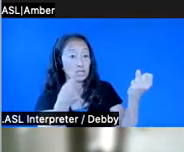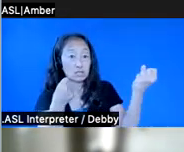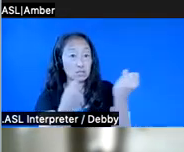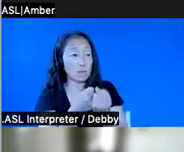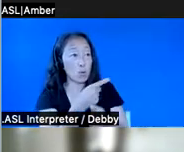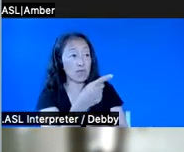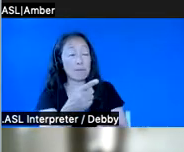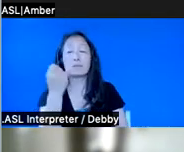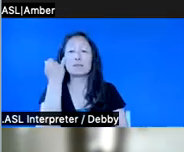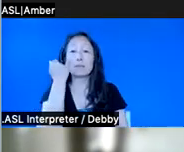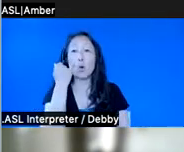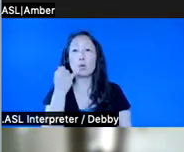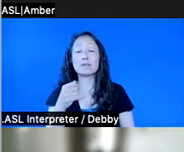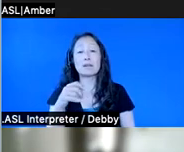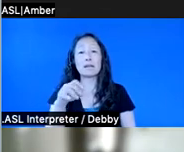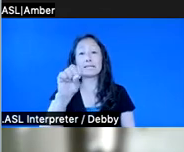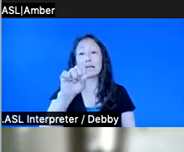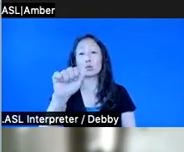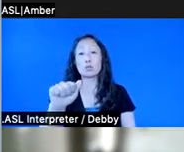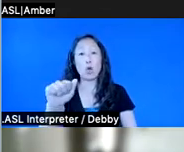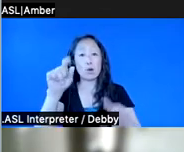leave, then we're going to help her to leave.